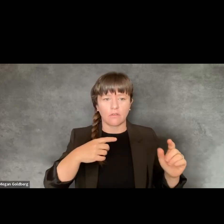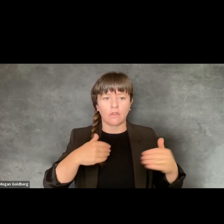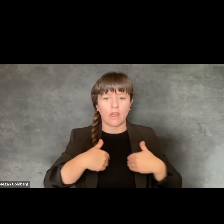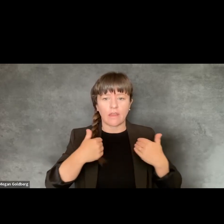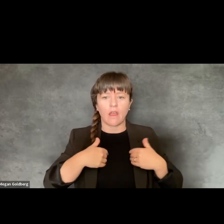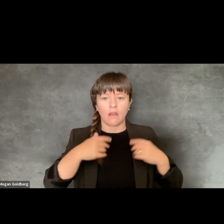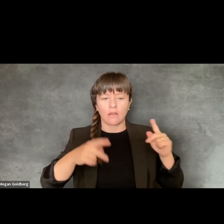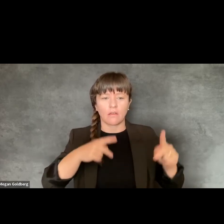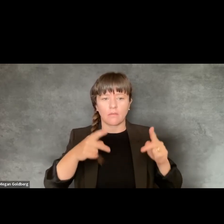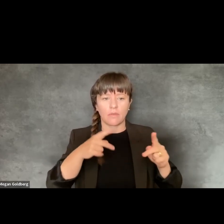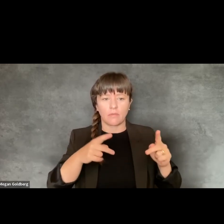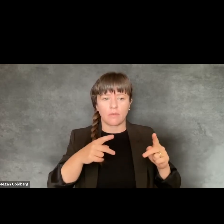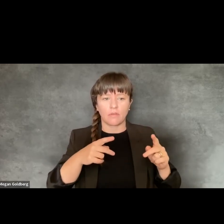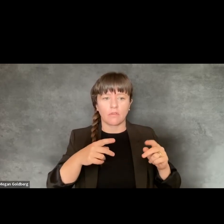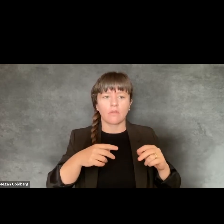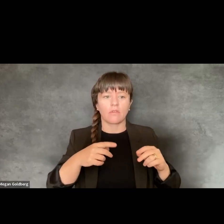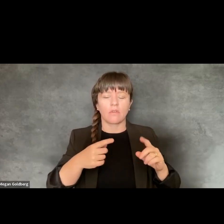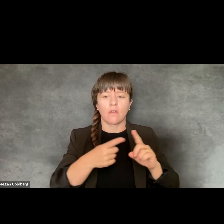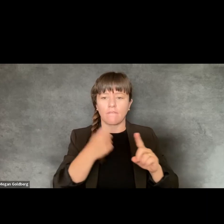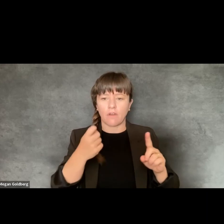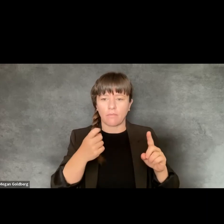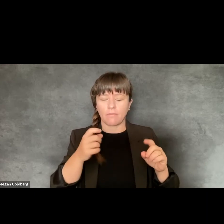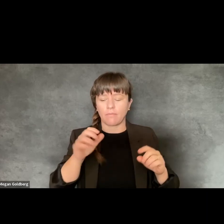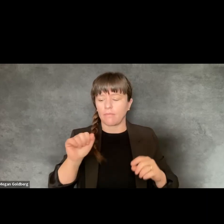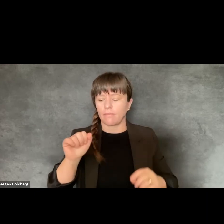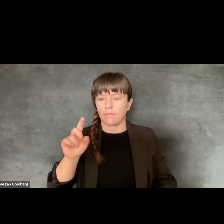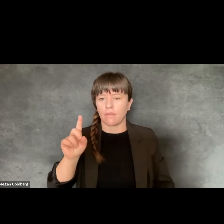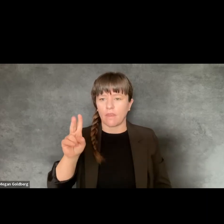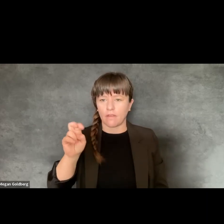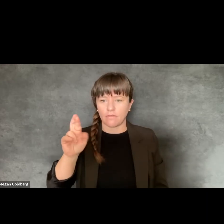young people, particularly from at-risk populations. So I think a question on